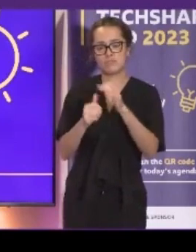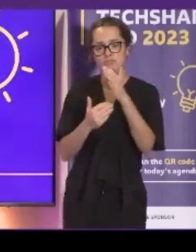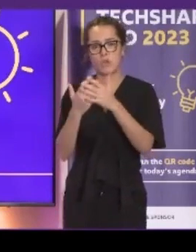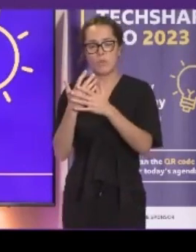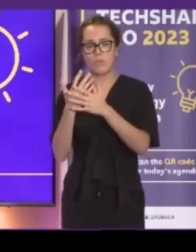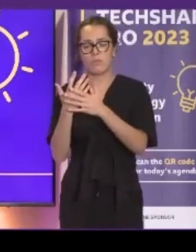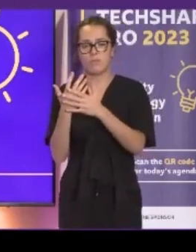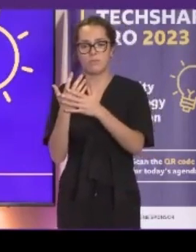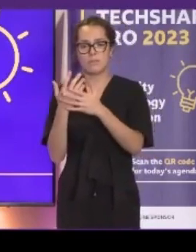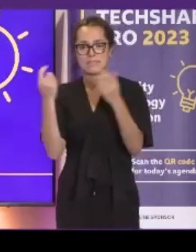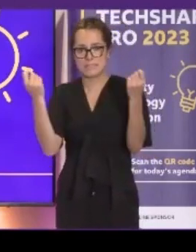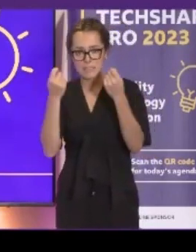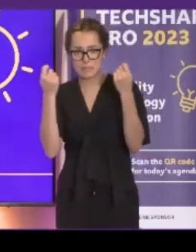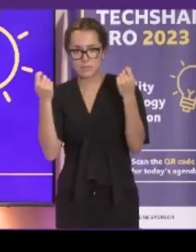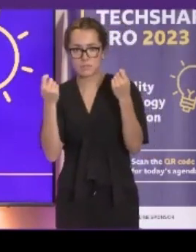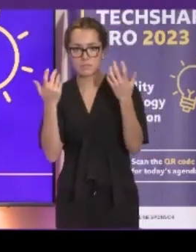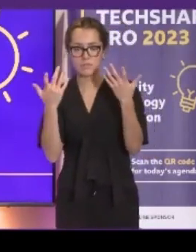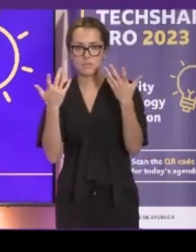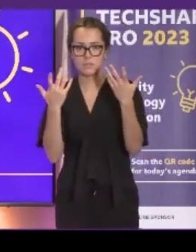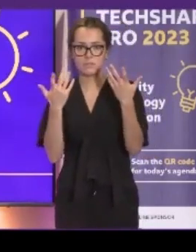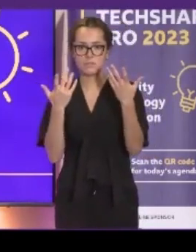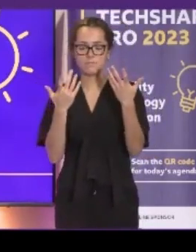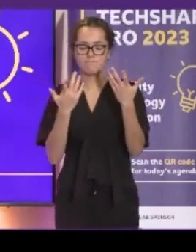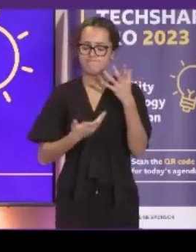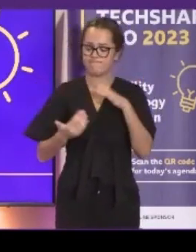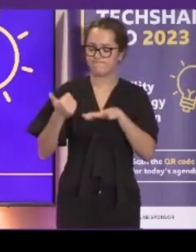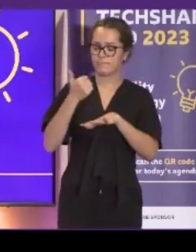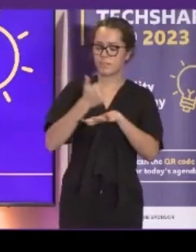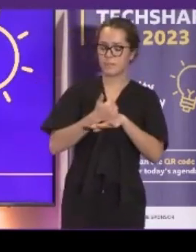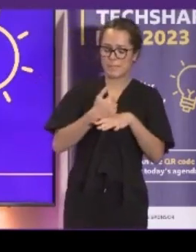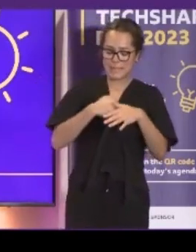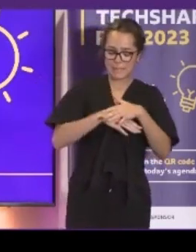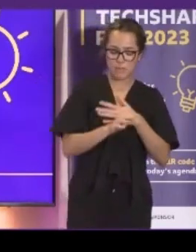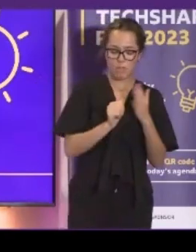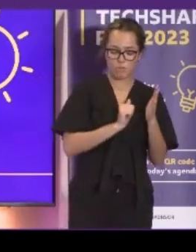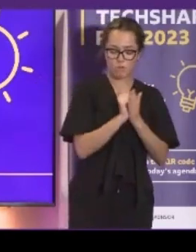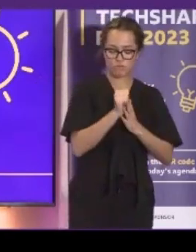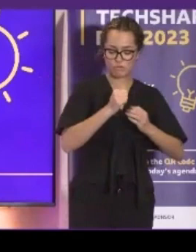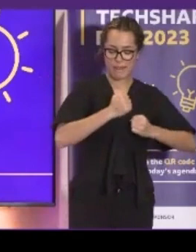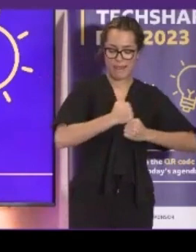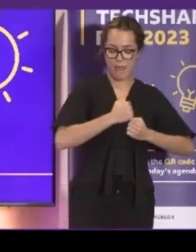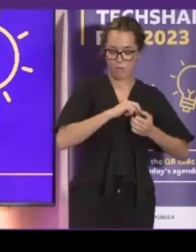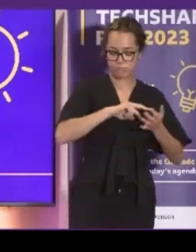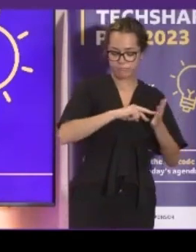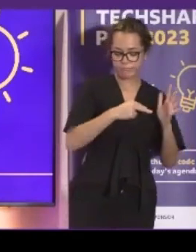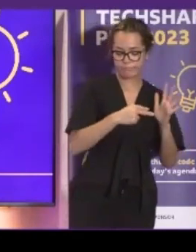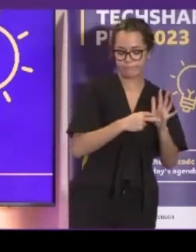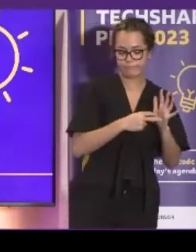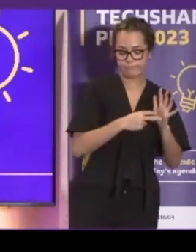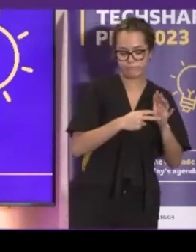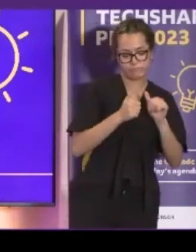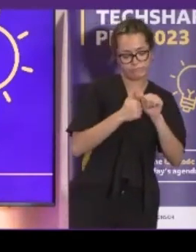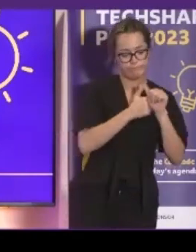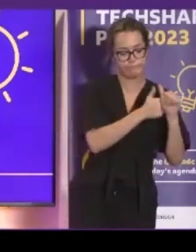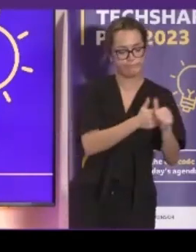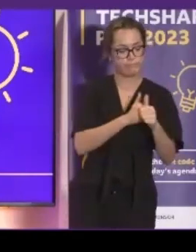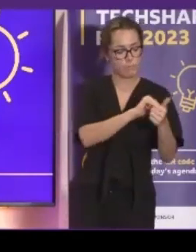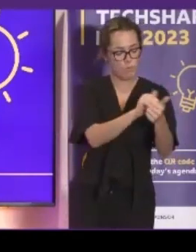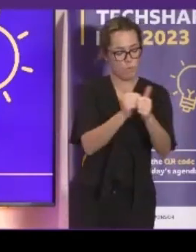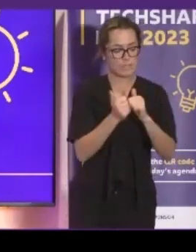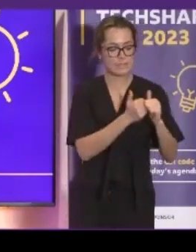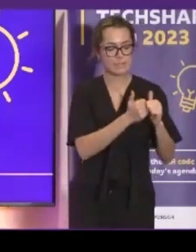set about creating a culture internally and supporting that so that our colleagues,